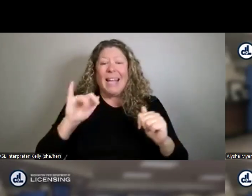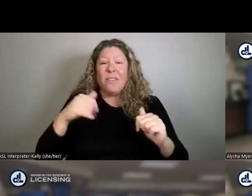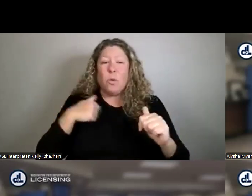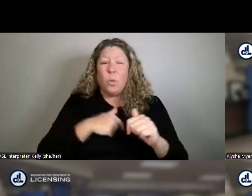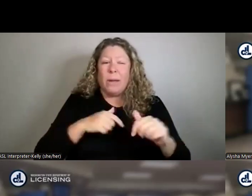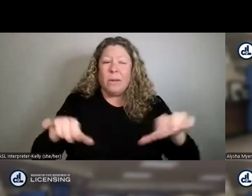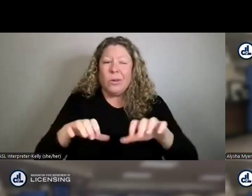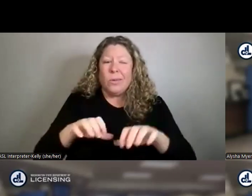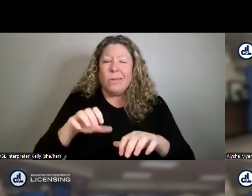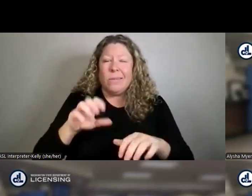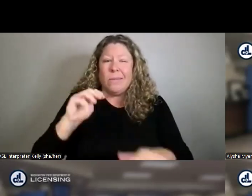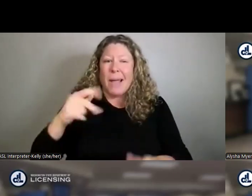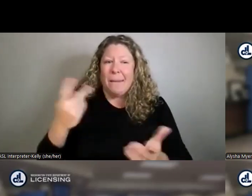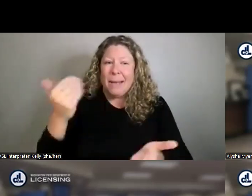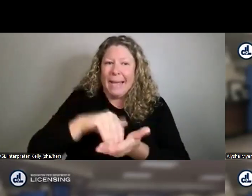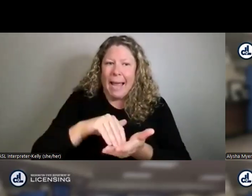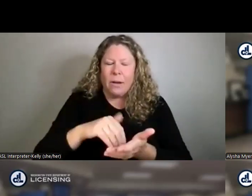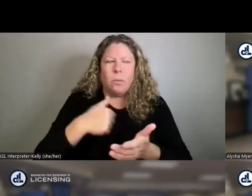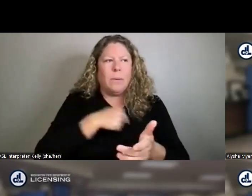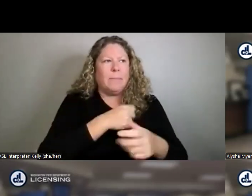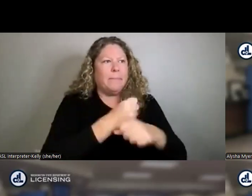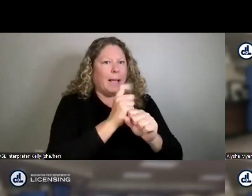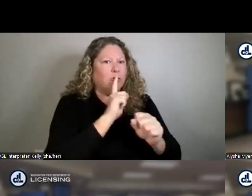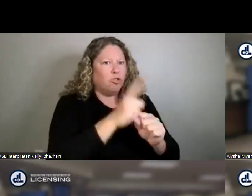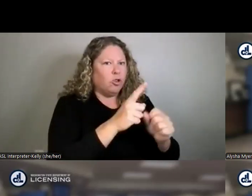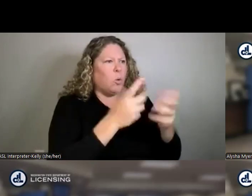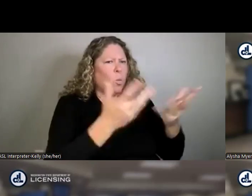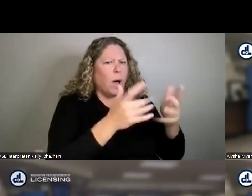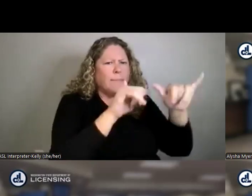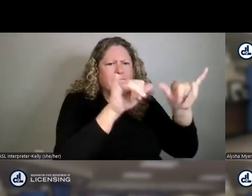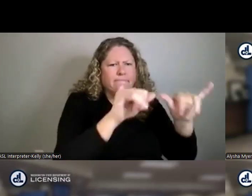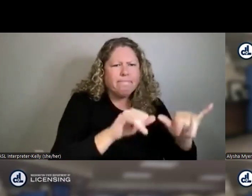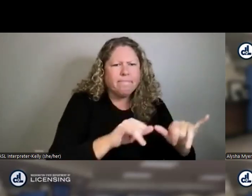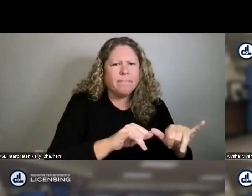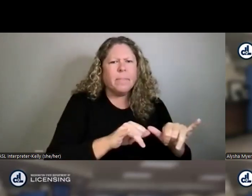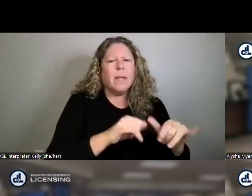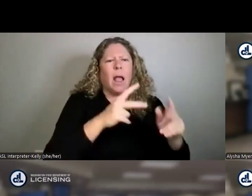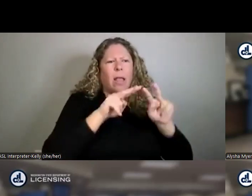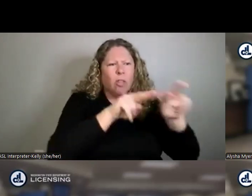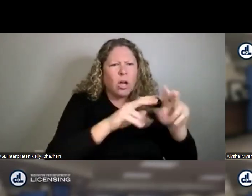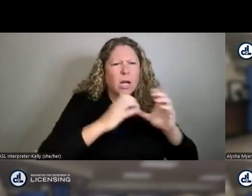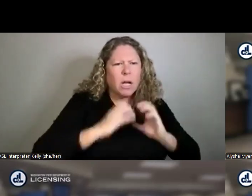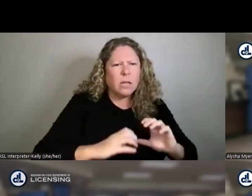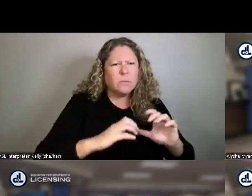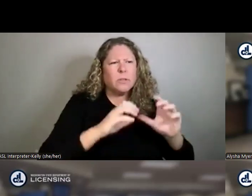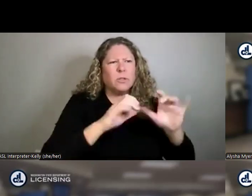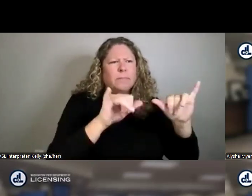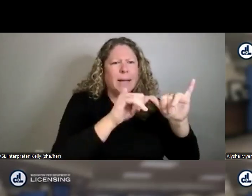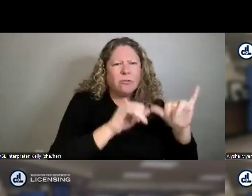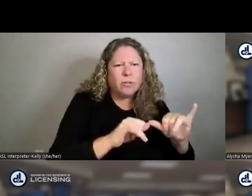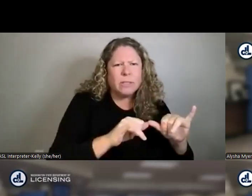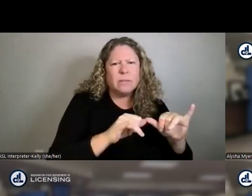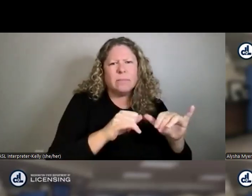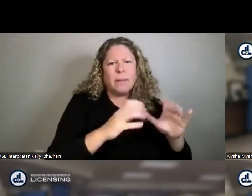we would probably be more deliberate about looking at our customer experience metrics, maybe pulling in like